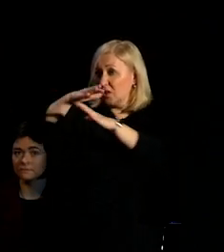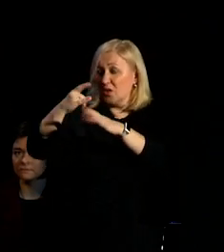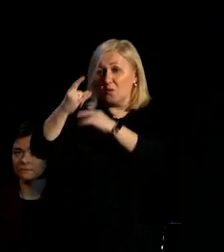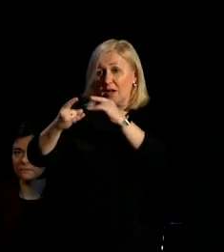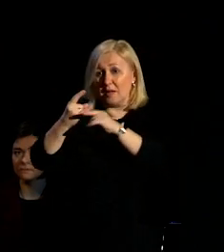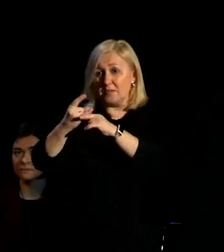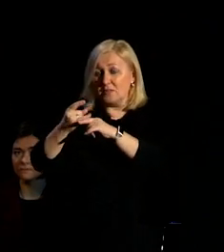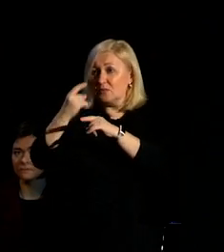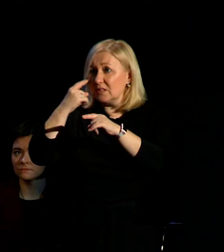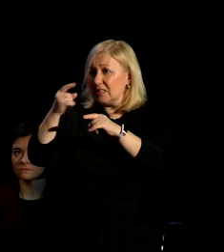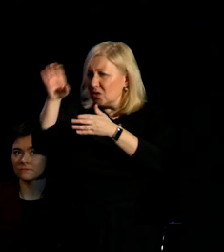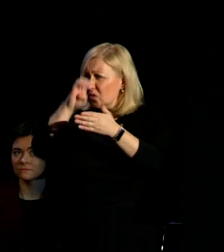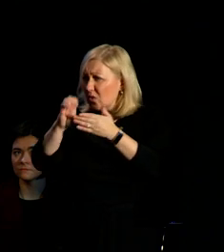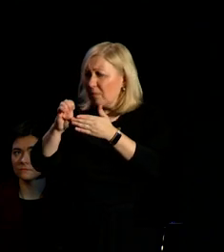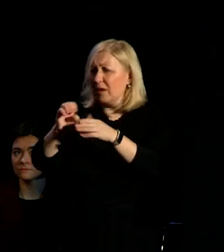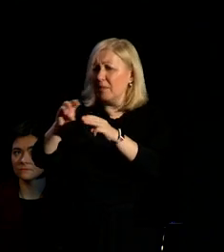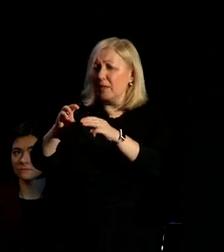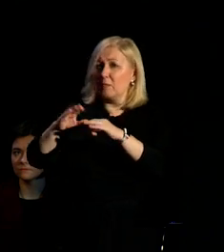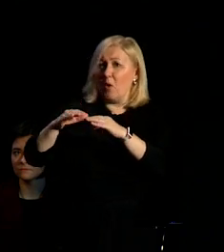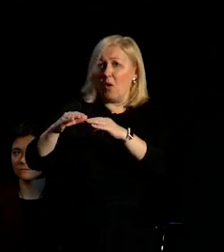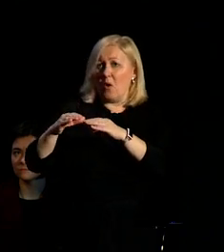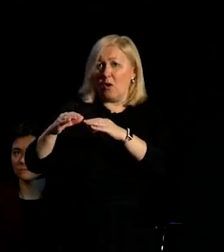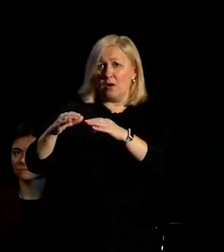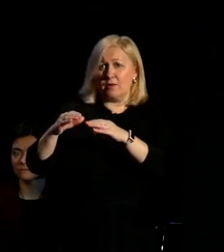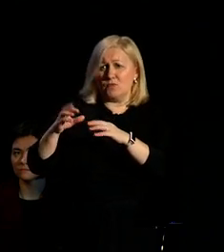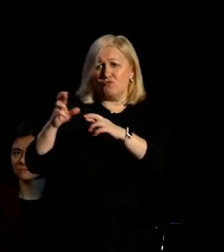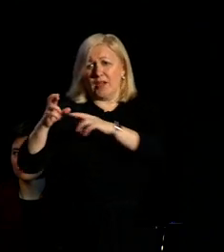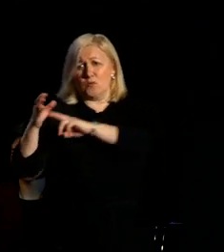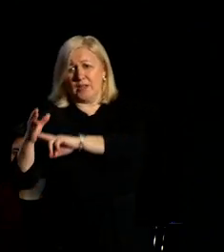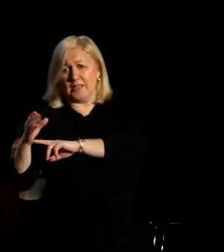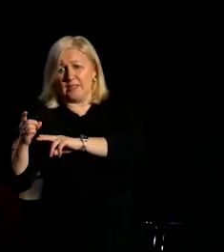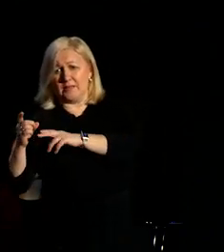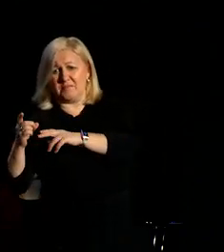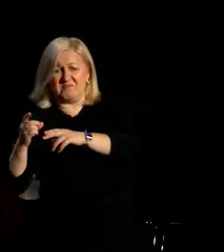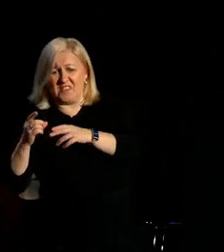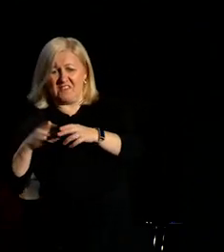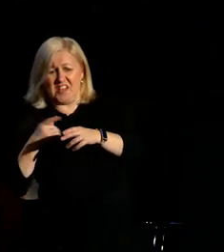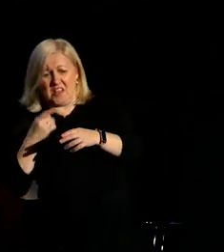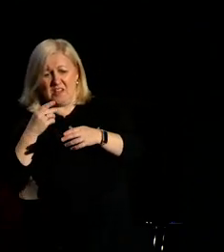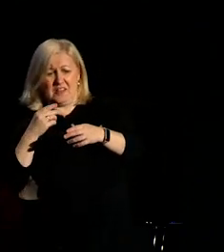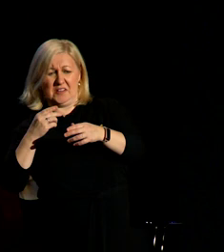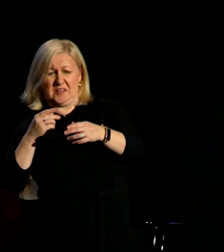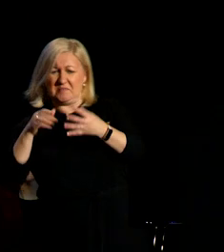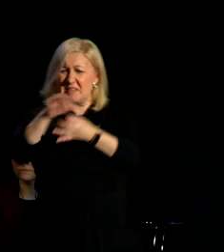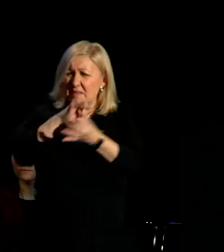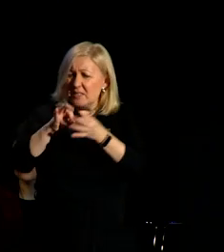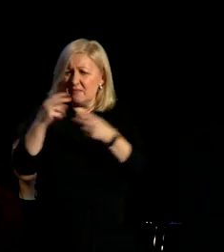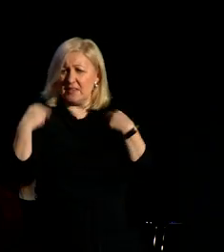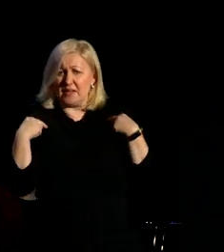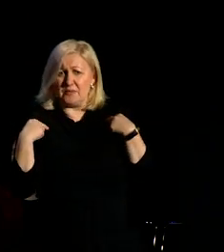across the streets of Europe. One that seeks to exploit what is often a loss of trust, but much more